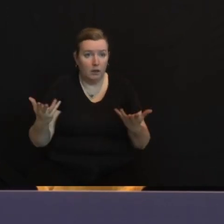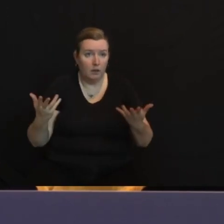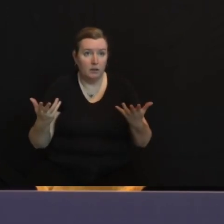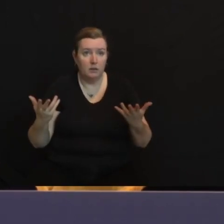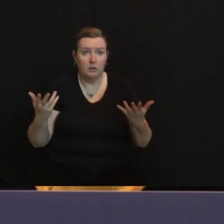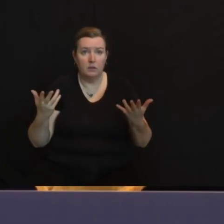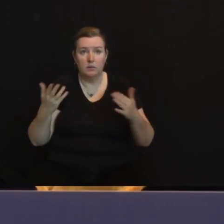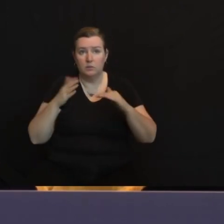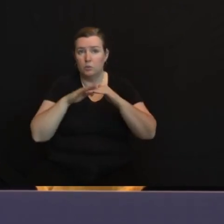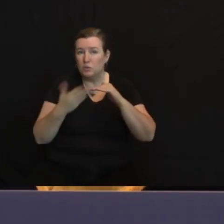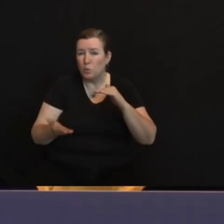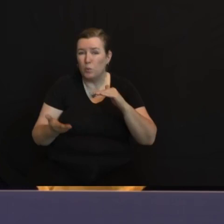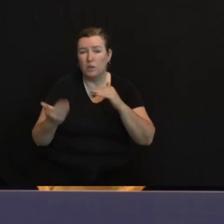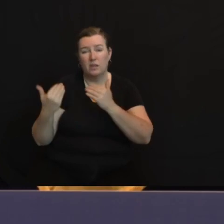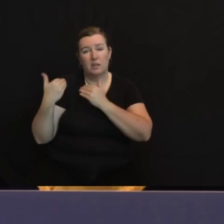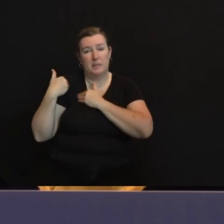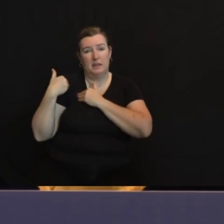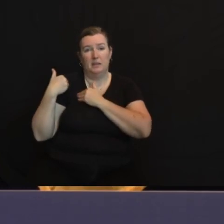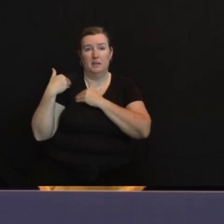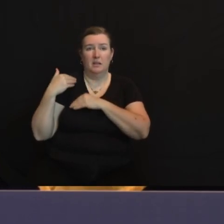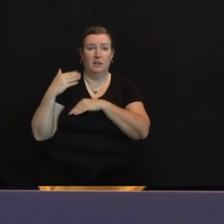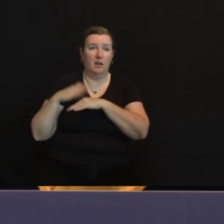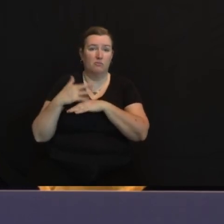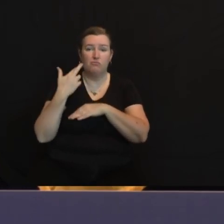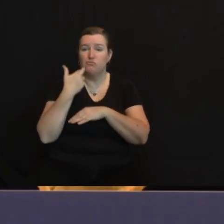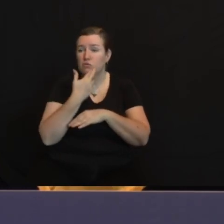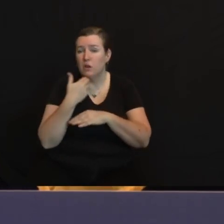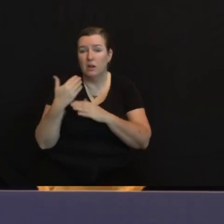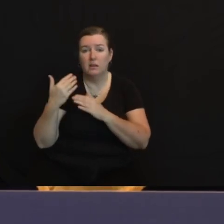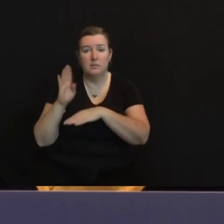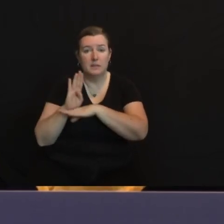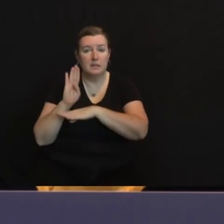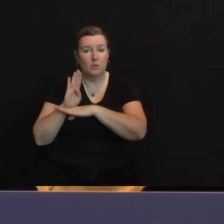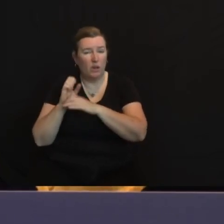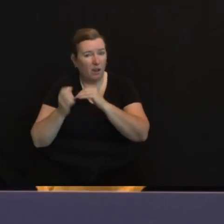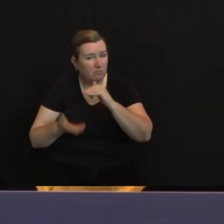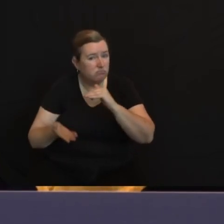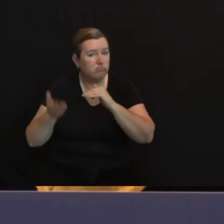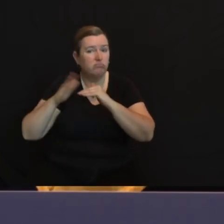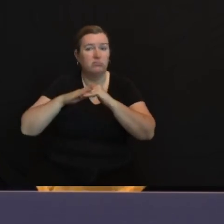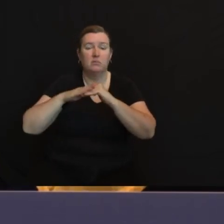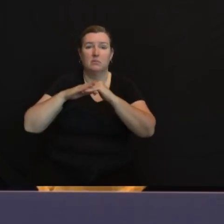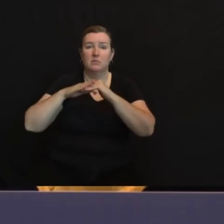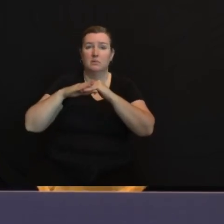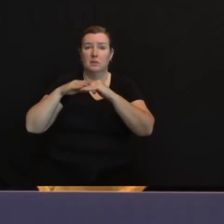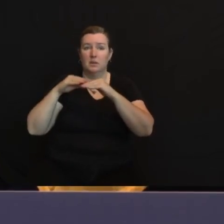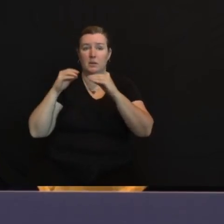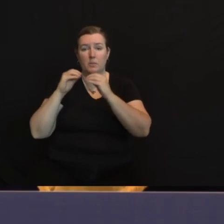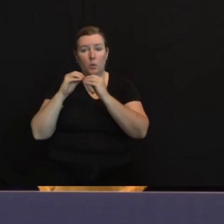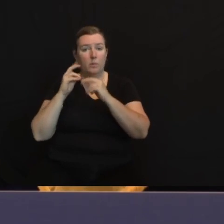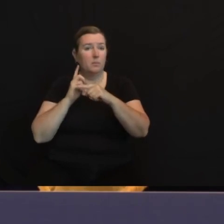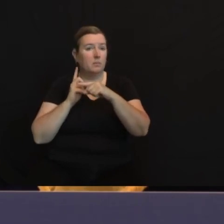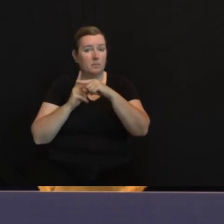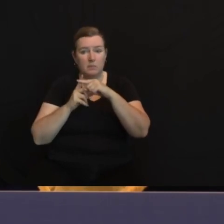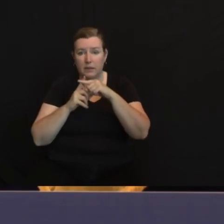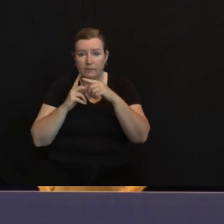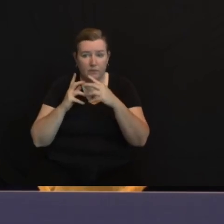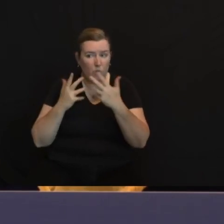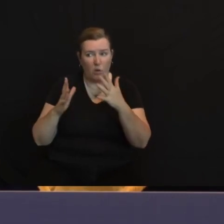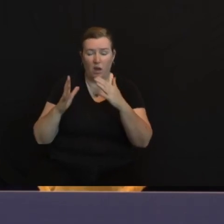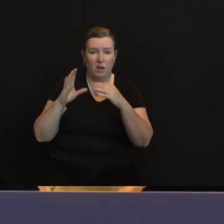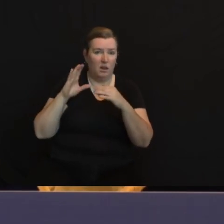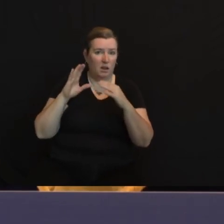without adding to our already rising numbers. I have to say, we don't have any evidence